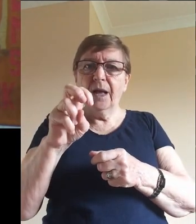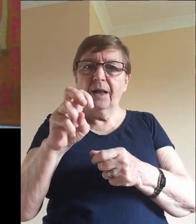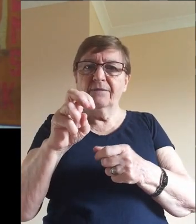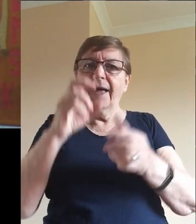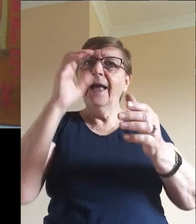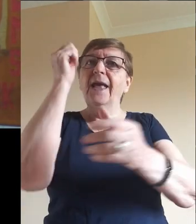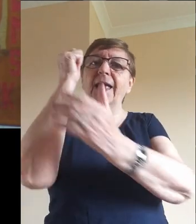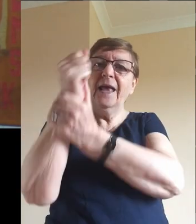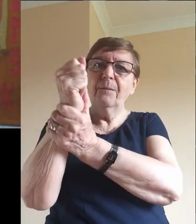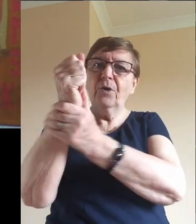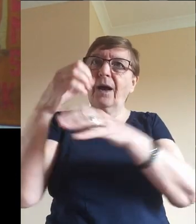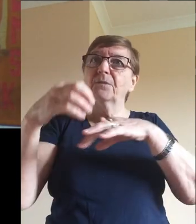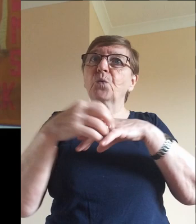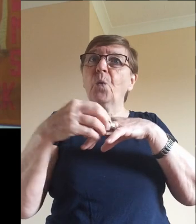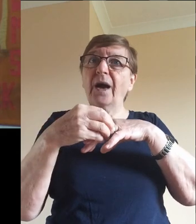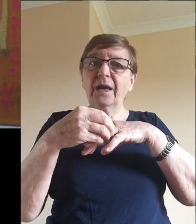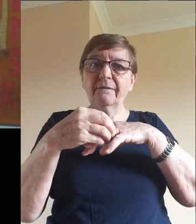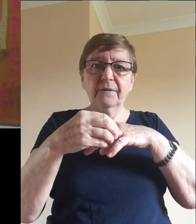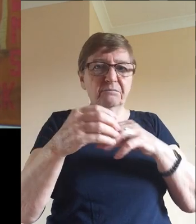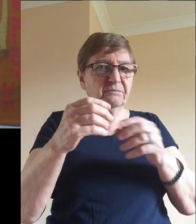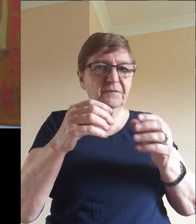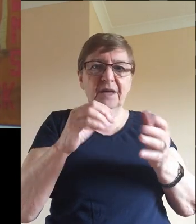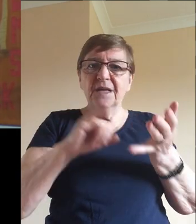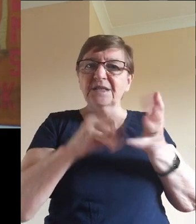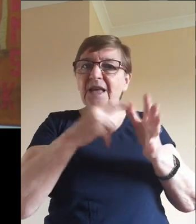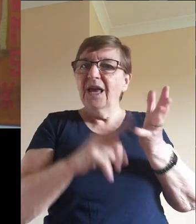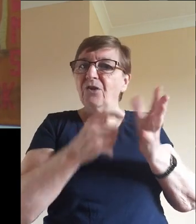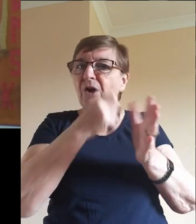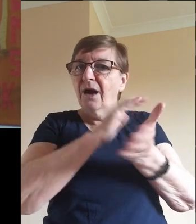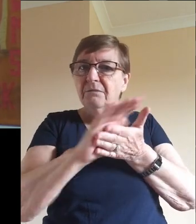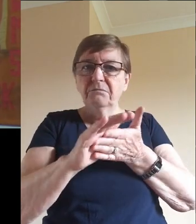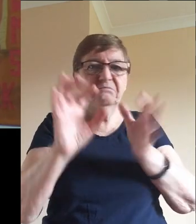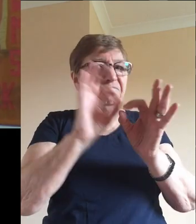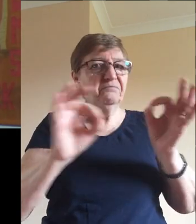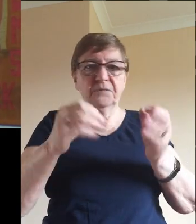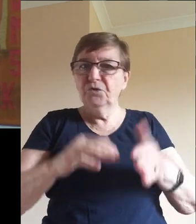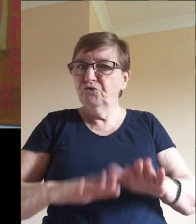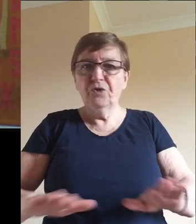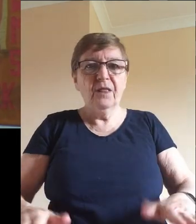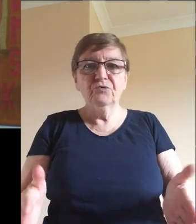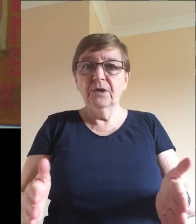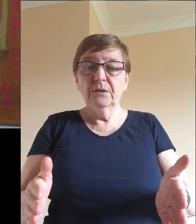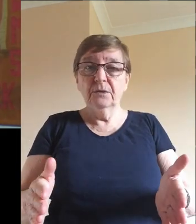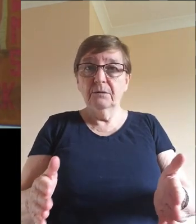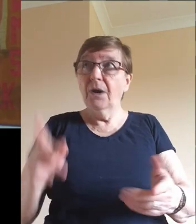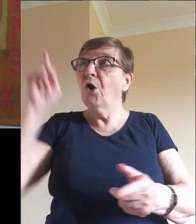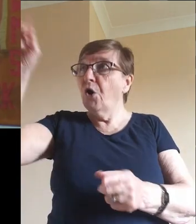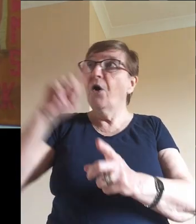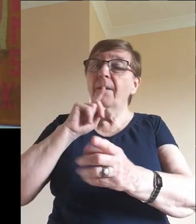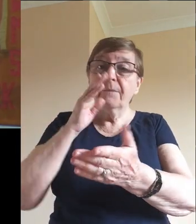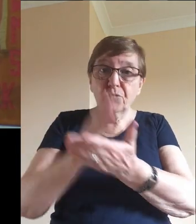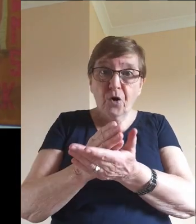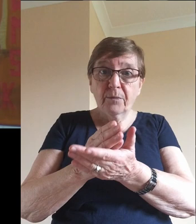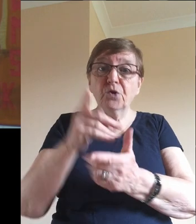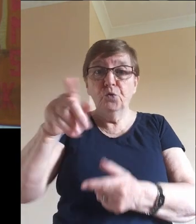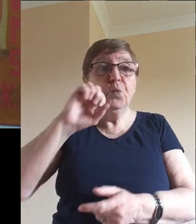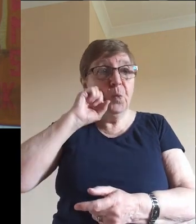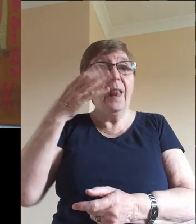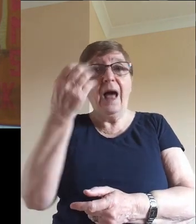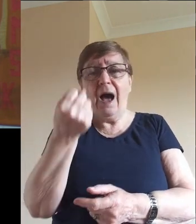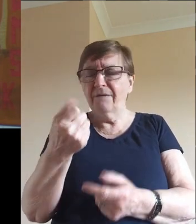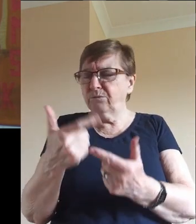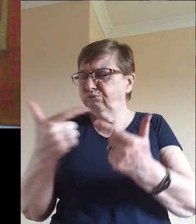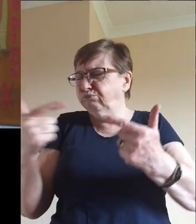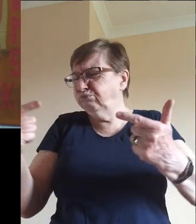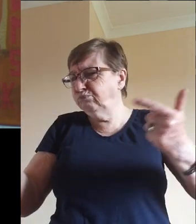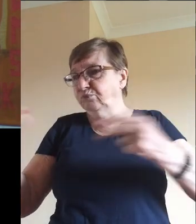Abraham, Sarai, is barren, and yet the promise is there that through Abraham, there are going to be so many descendants, more than the